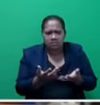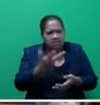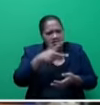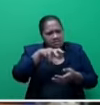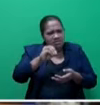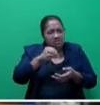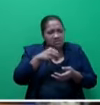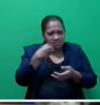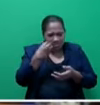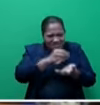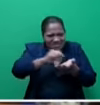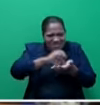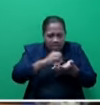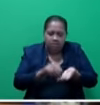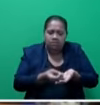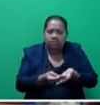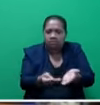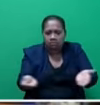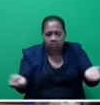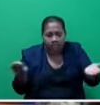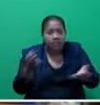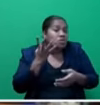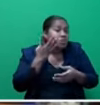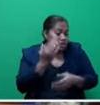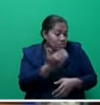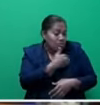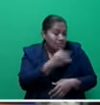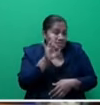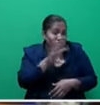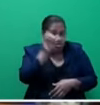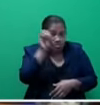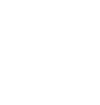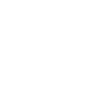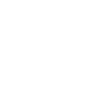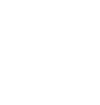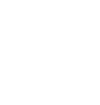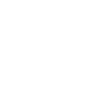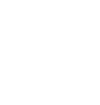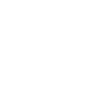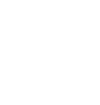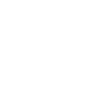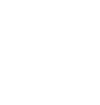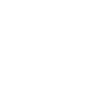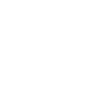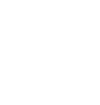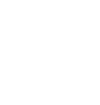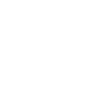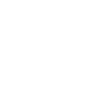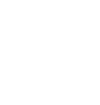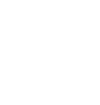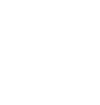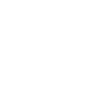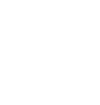major activity was conducted on morning of 10th October where across Fiji, 50 villages saw planting of 50 fruit trees per